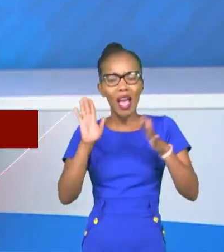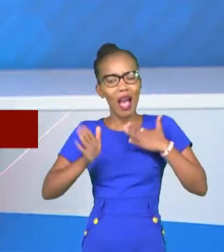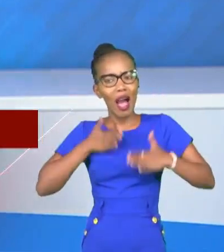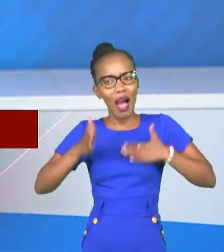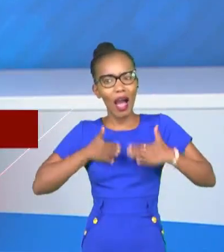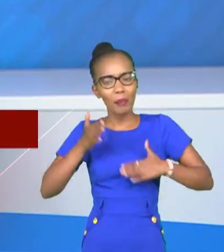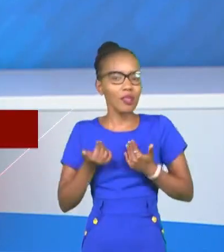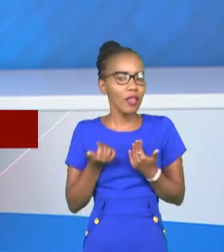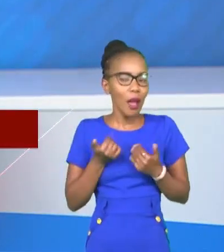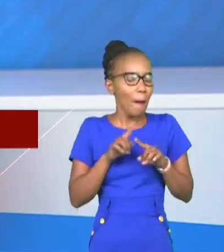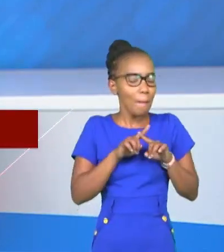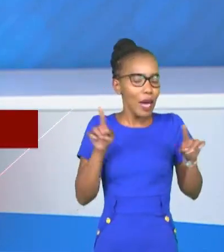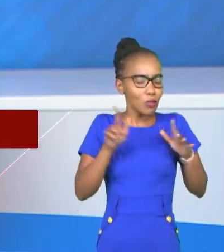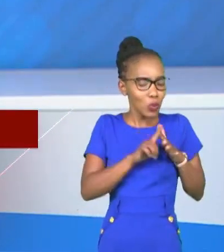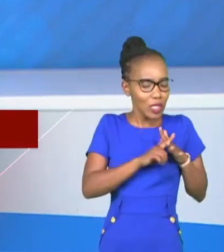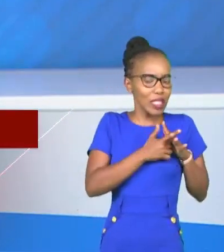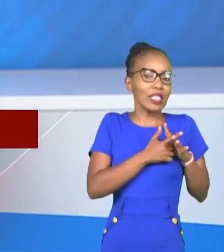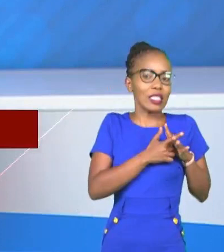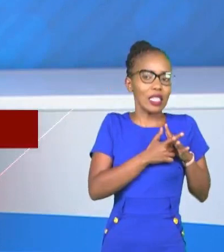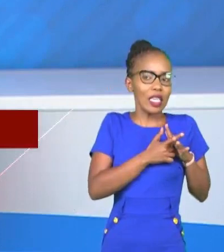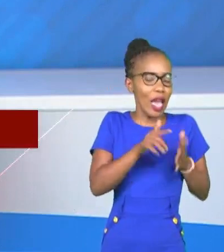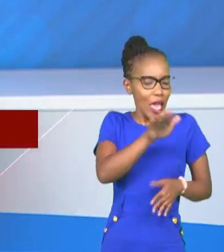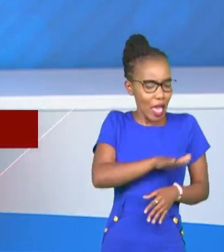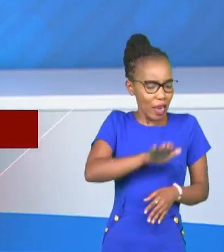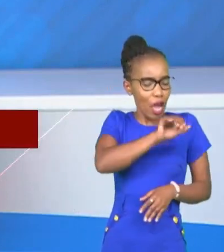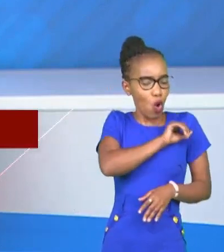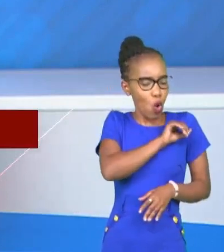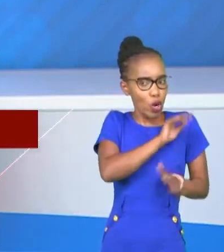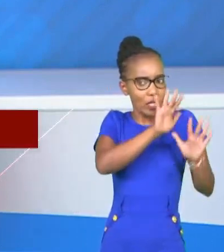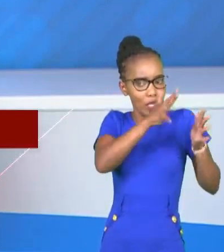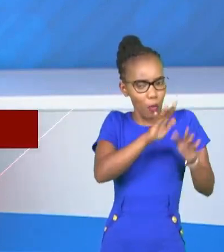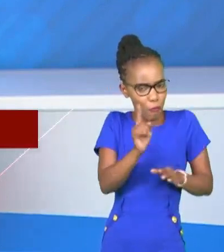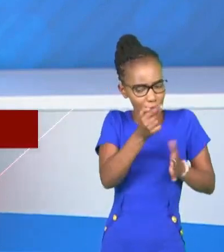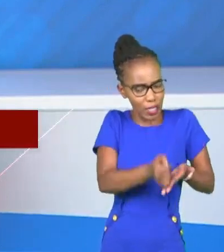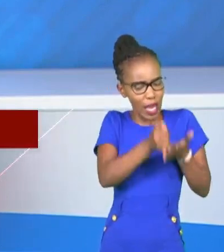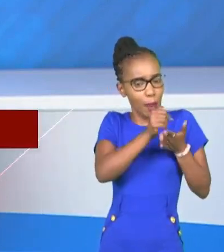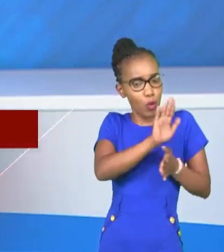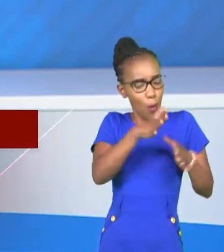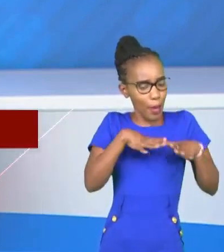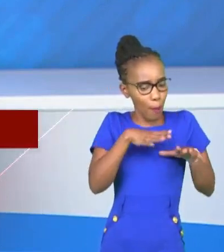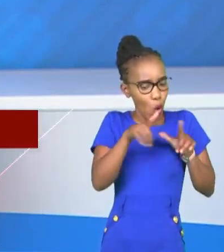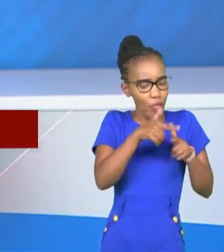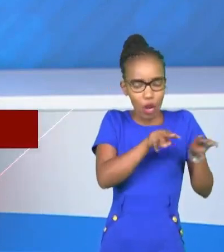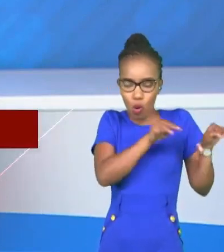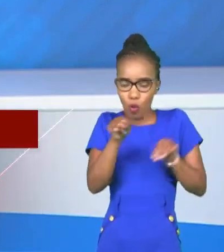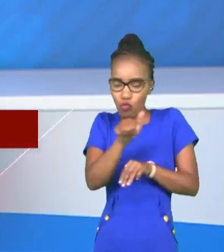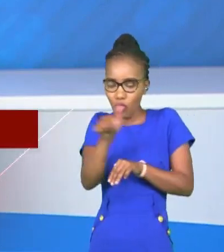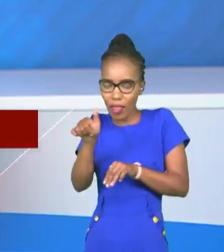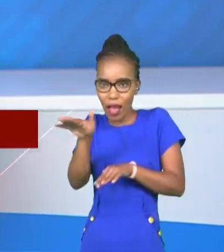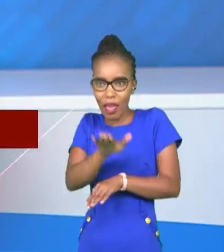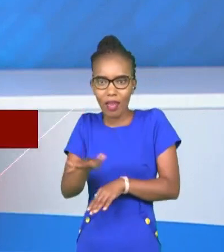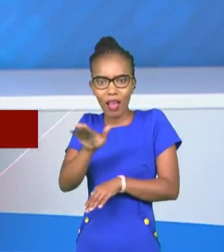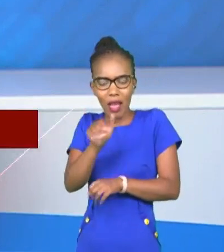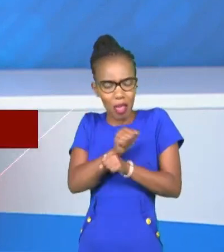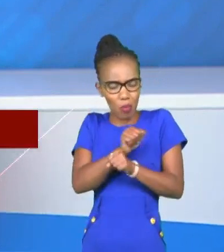begins at home. If you fail to maintain what you are first before you go outside there, you cannot say that you have